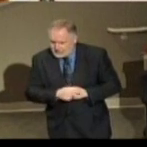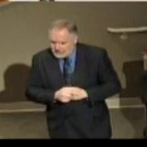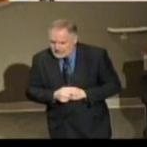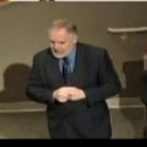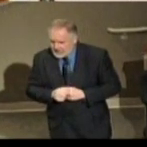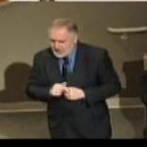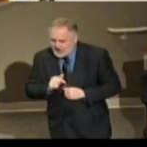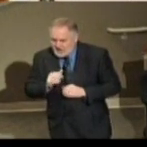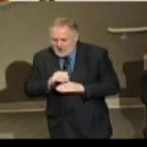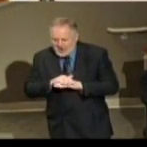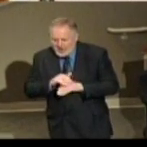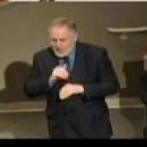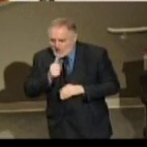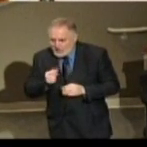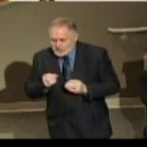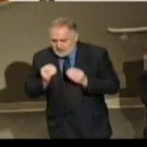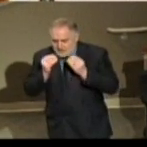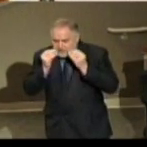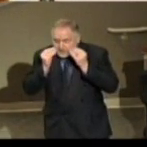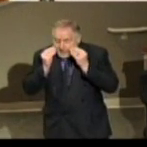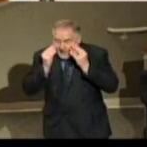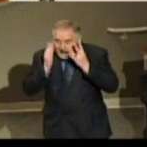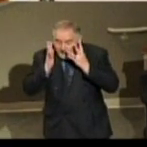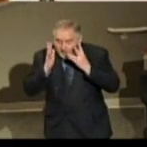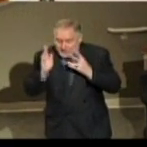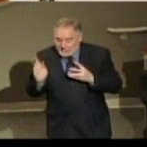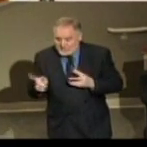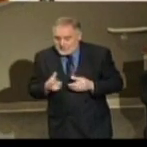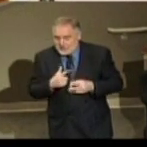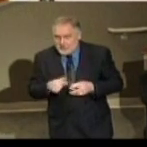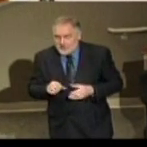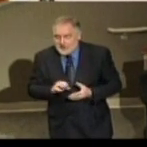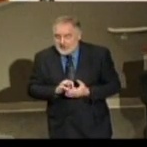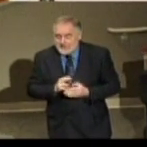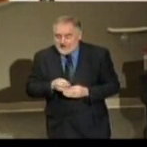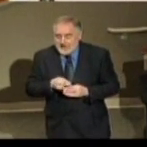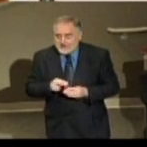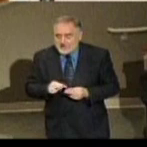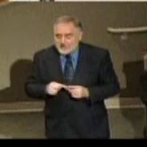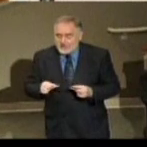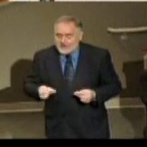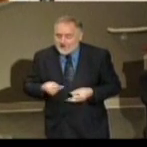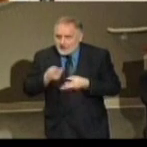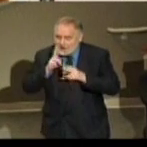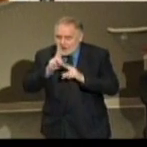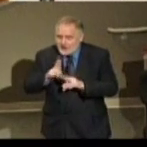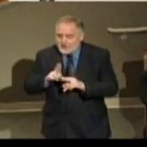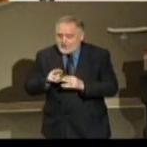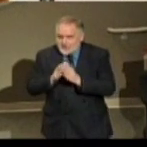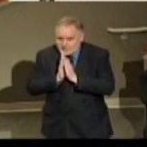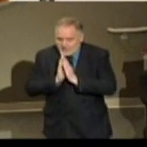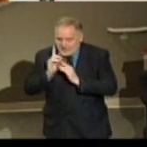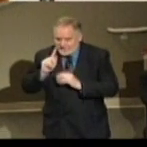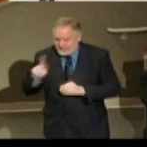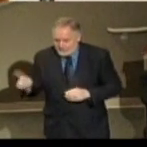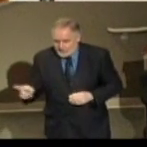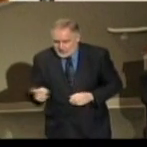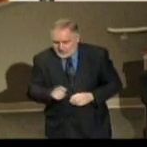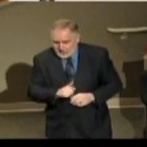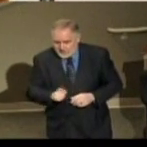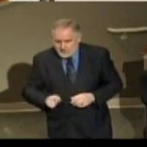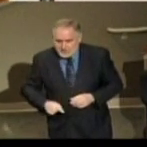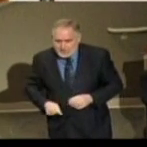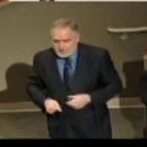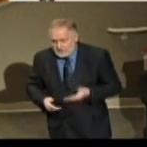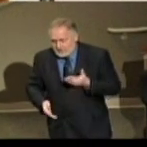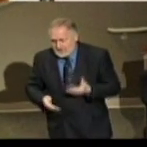won't embarrass you, but I would count it a great honor to pray for you. David, I'm not sure heaven is